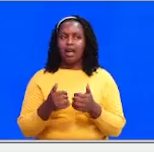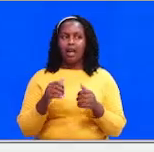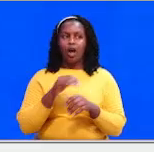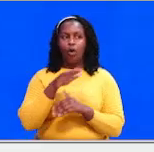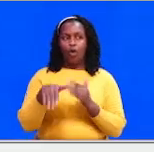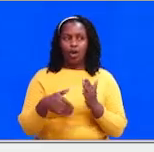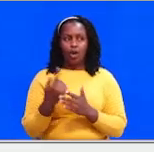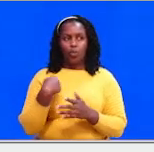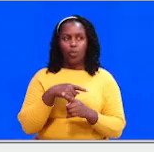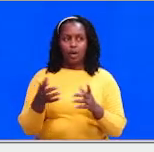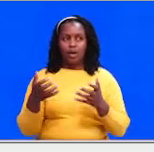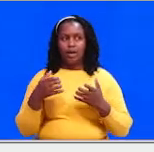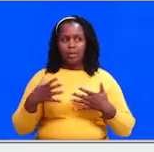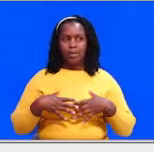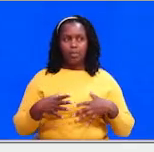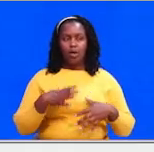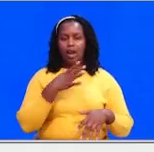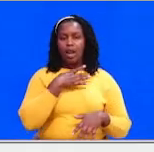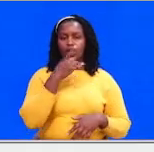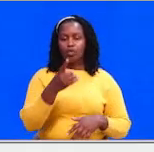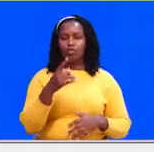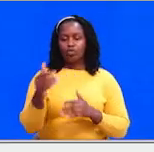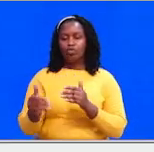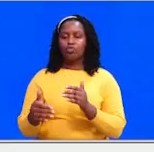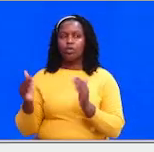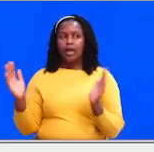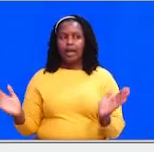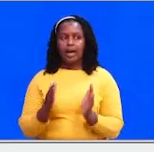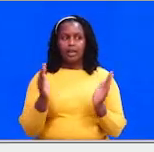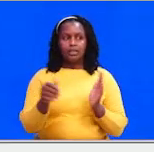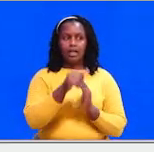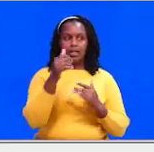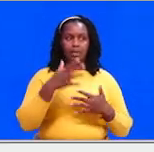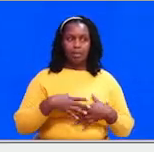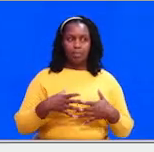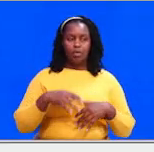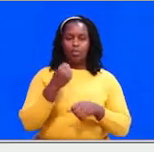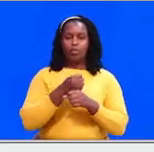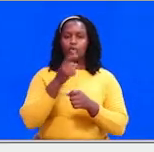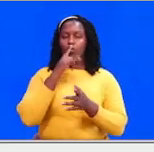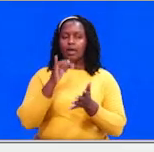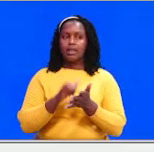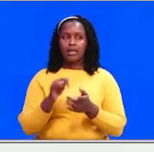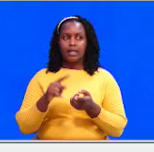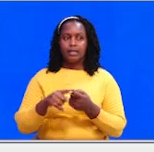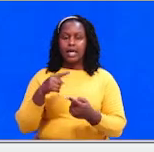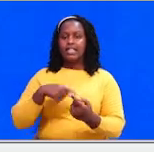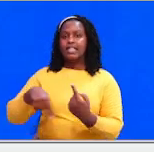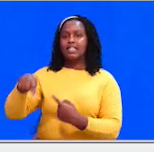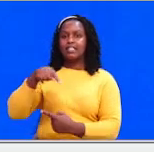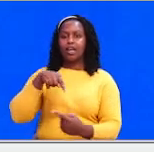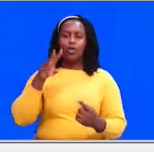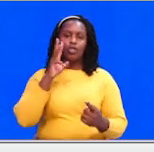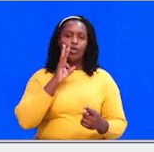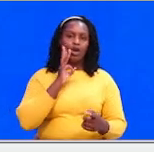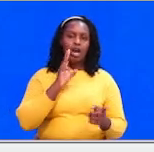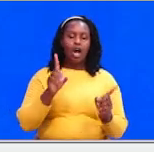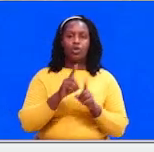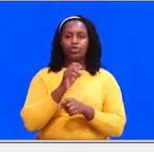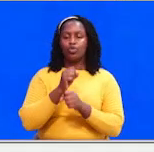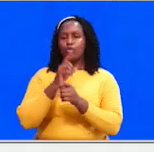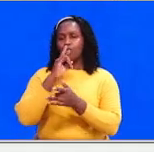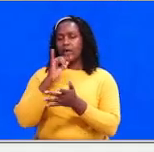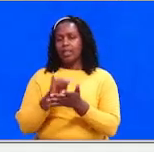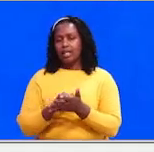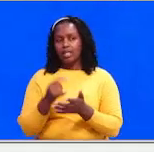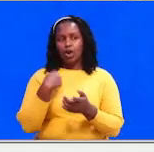you. Oh, and yeah. We need people like you to encourage other people as well to be able to recycle water. Mm-hmm. And yeah, just to ensure that we're doing